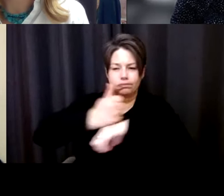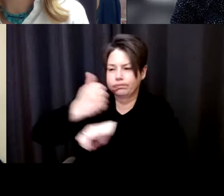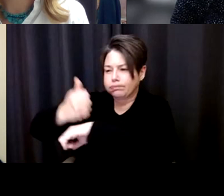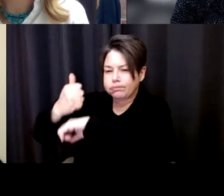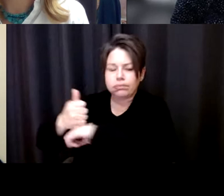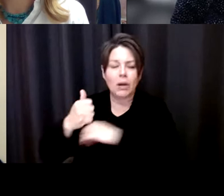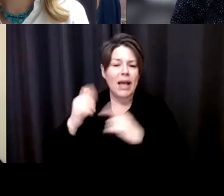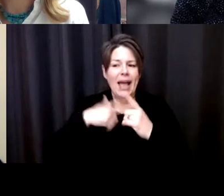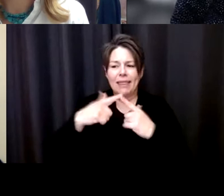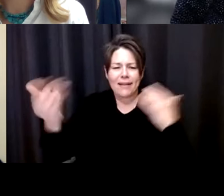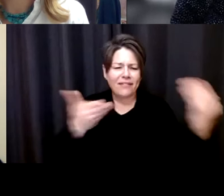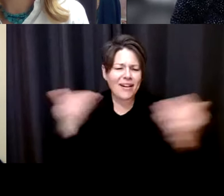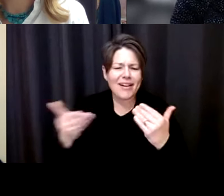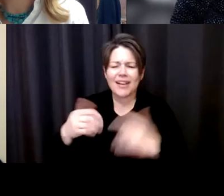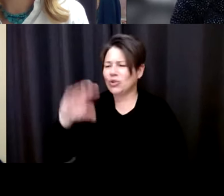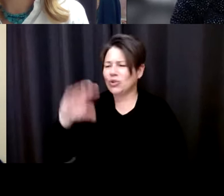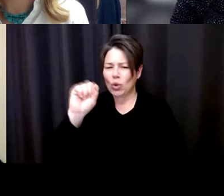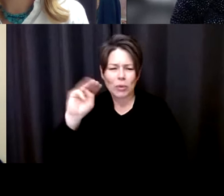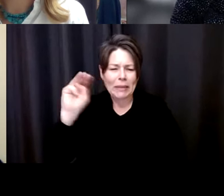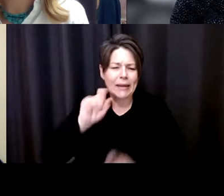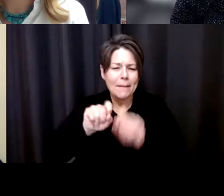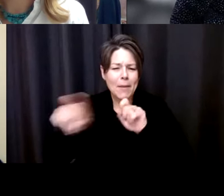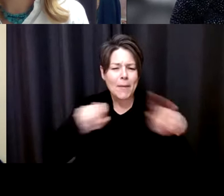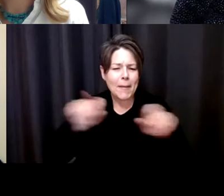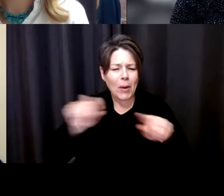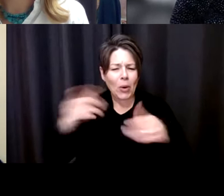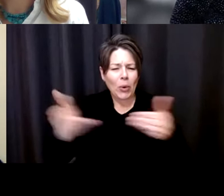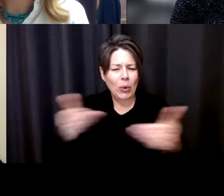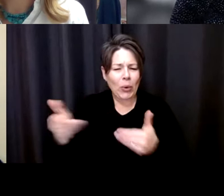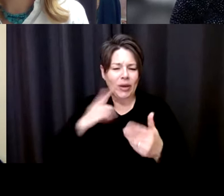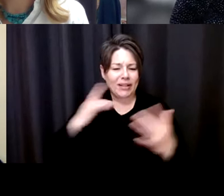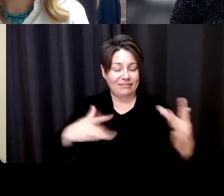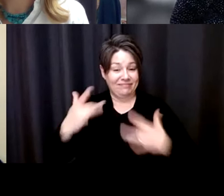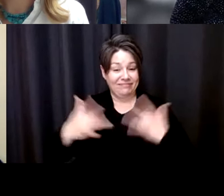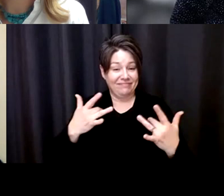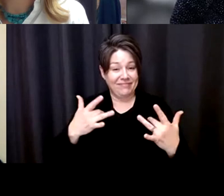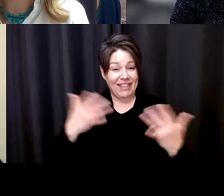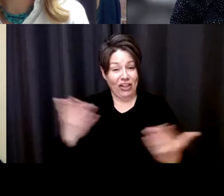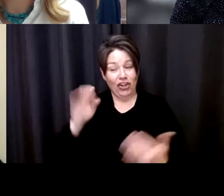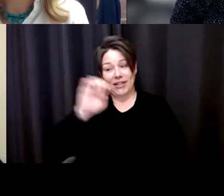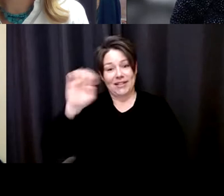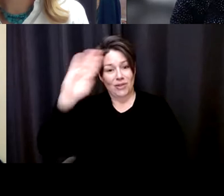people, creating all the social media. It's such a thrill, you know, to have the work on the East Coast,